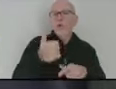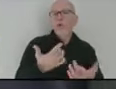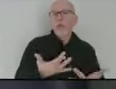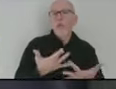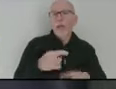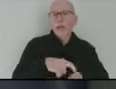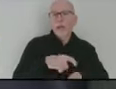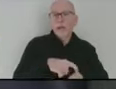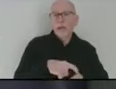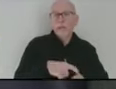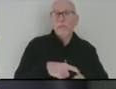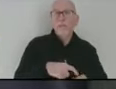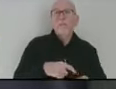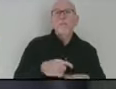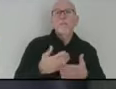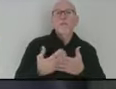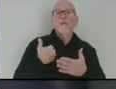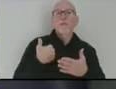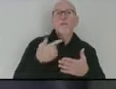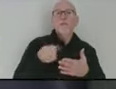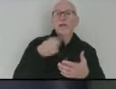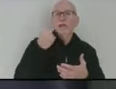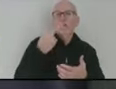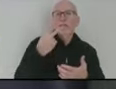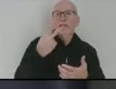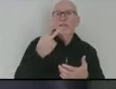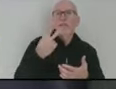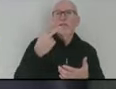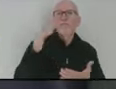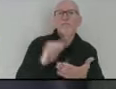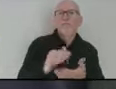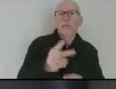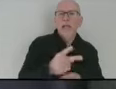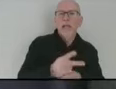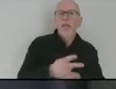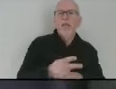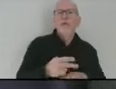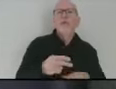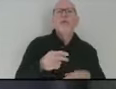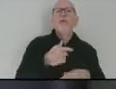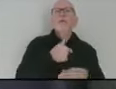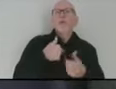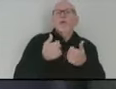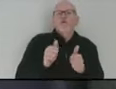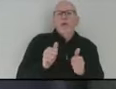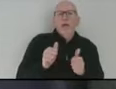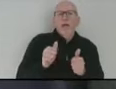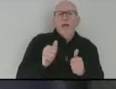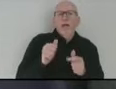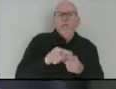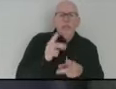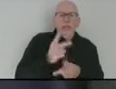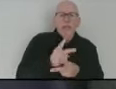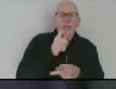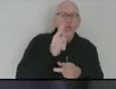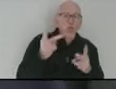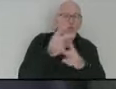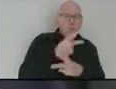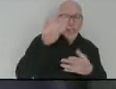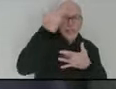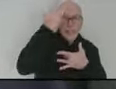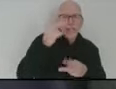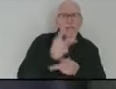see cessation of care. And we're trying as hard as we can to accommodate the sickest of the sick.